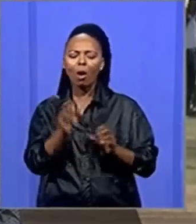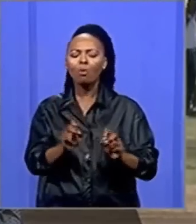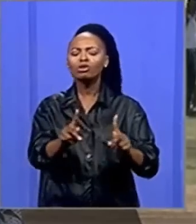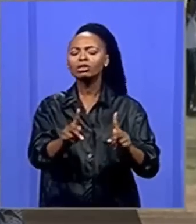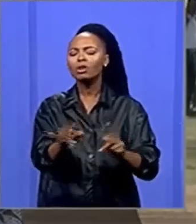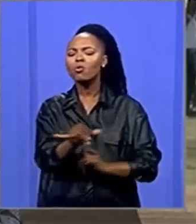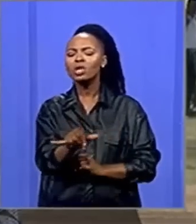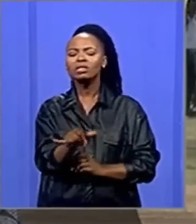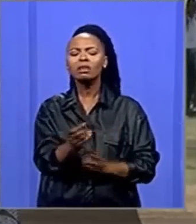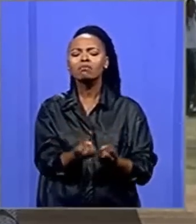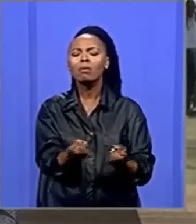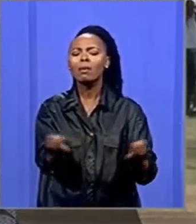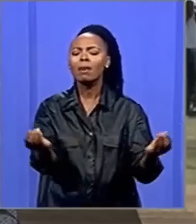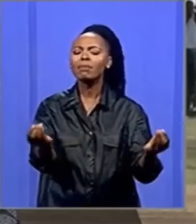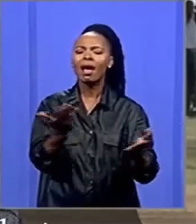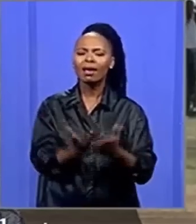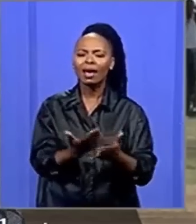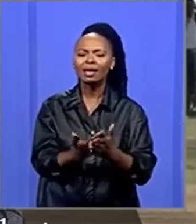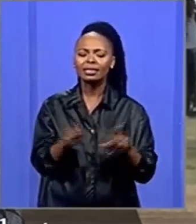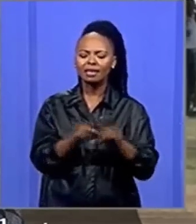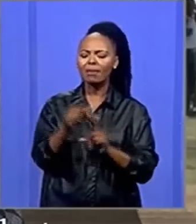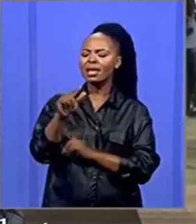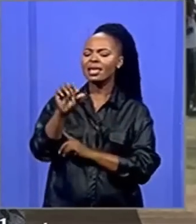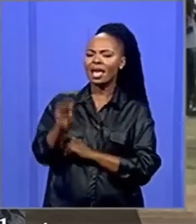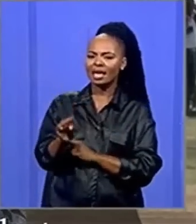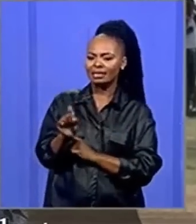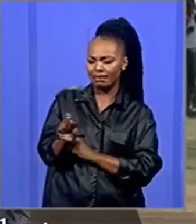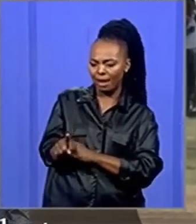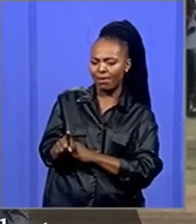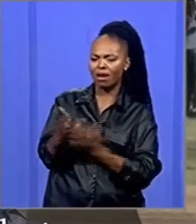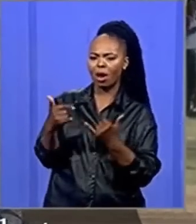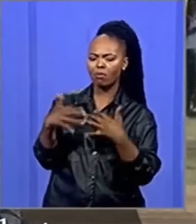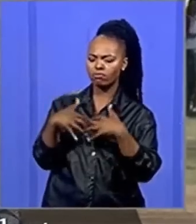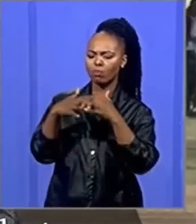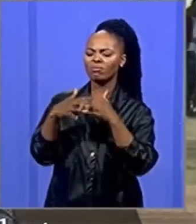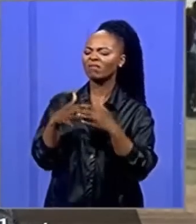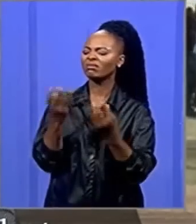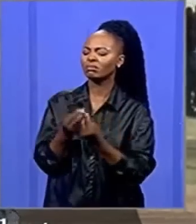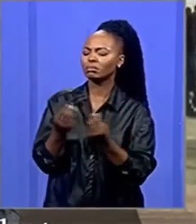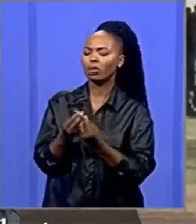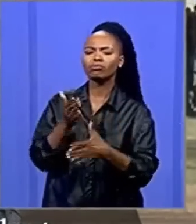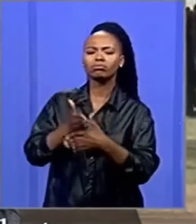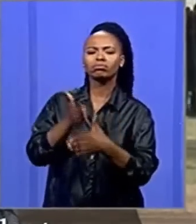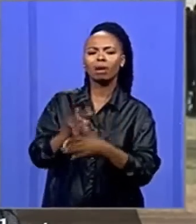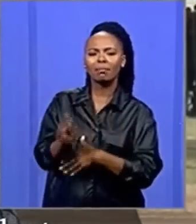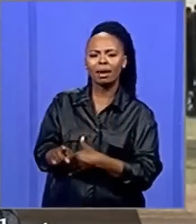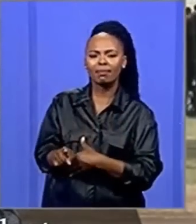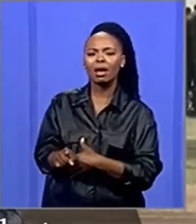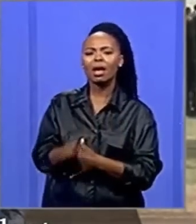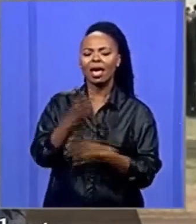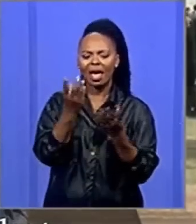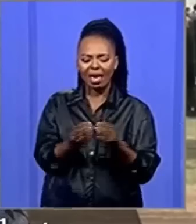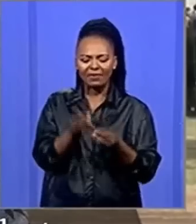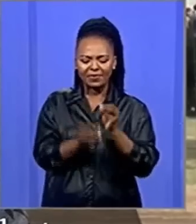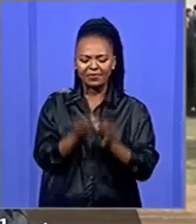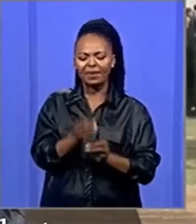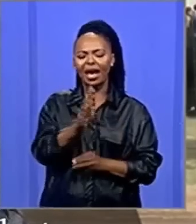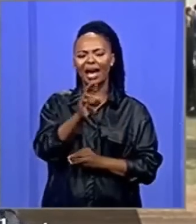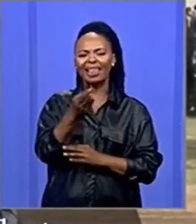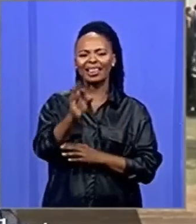opportunities like the gas that we have and trying to develop, for instance, we have the R30